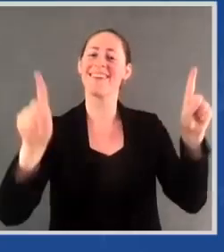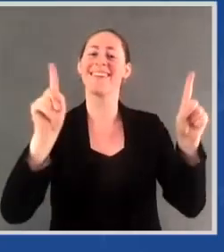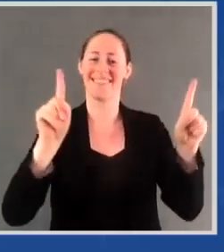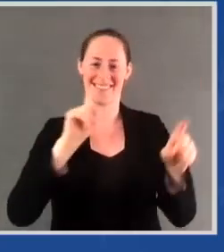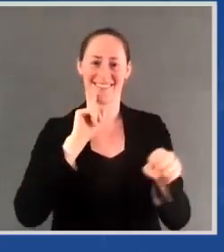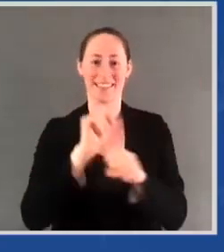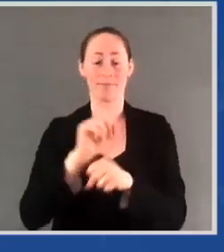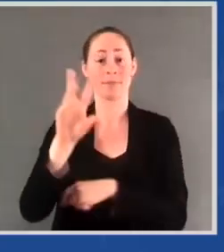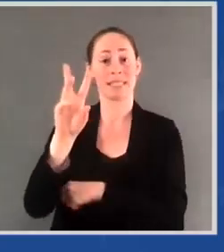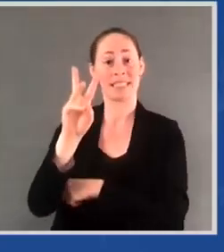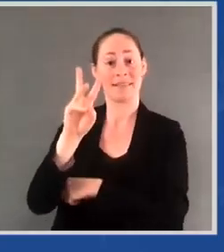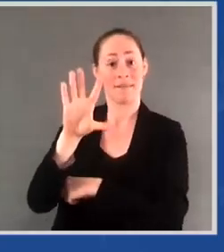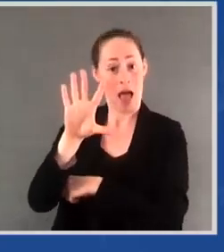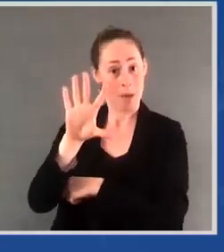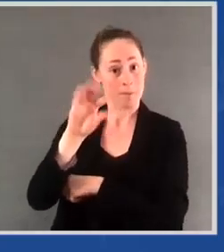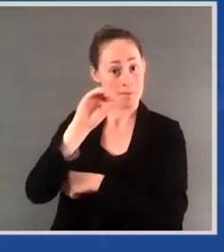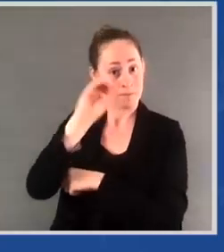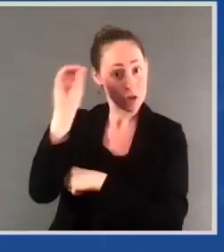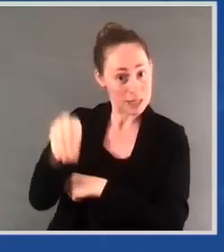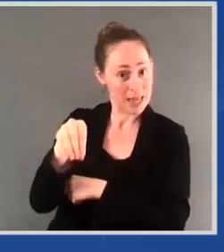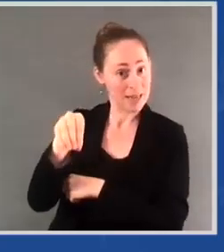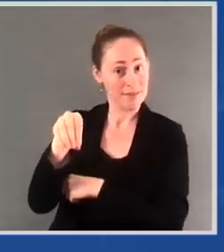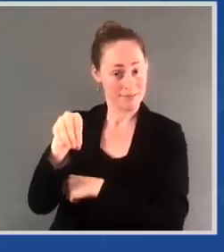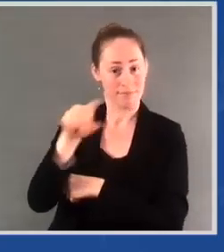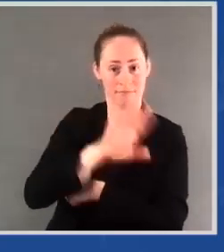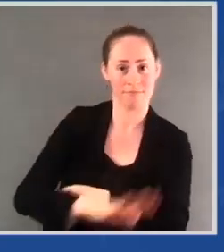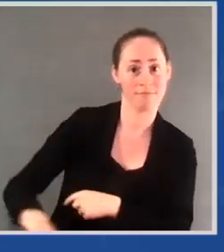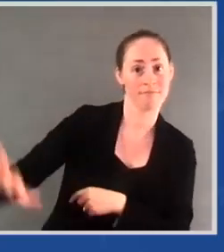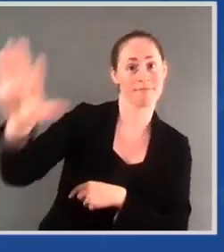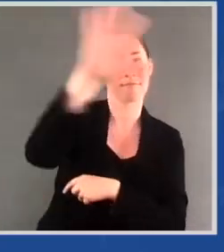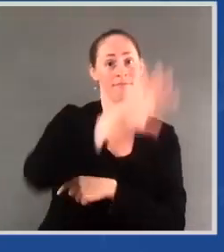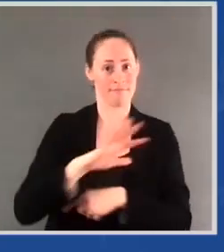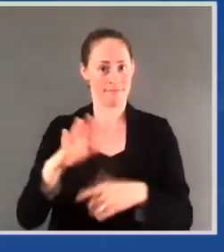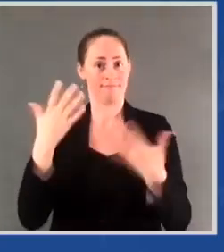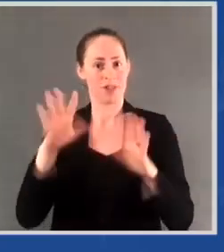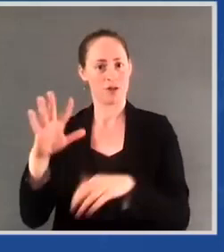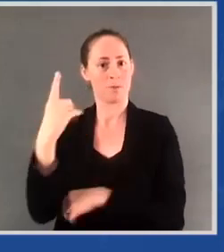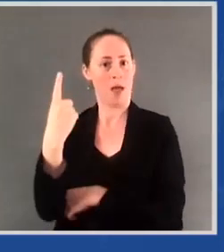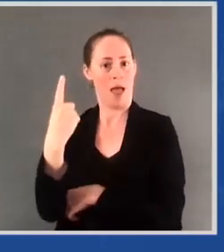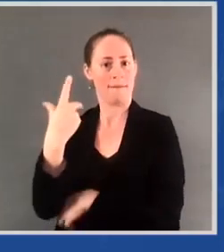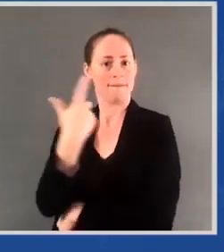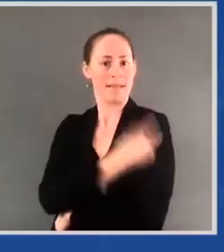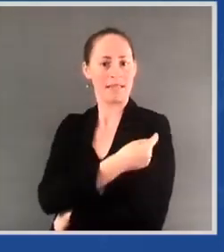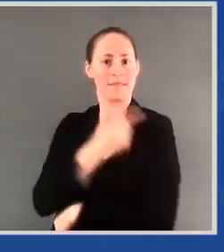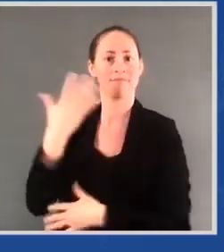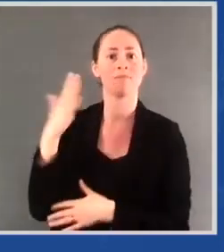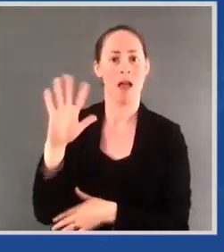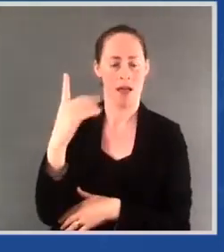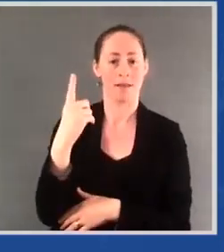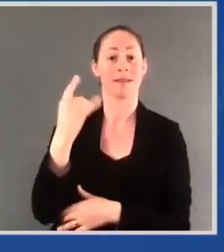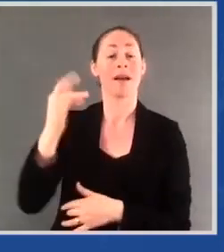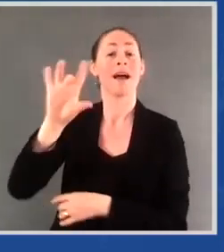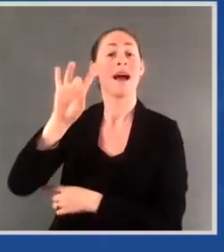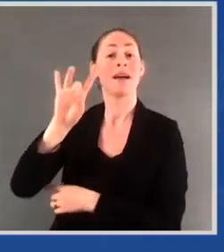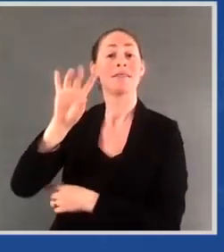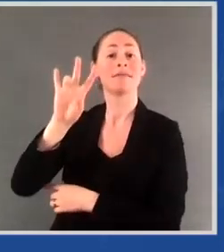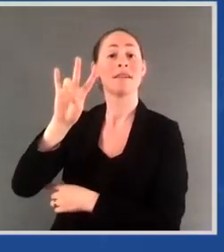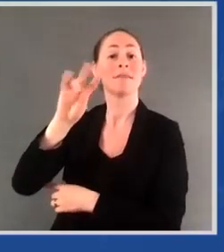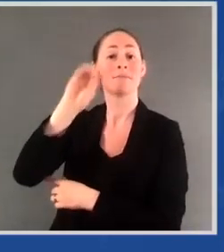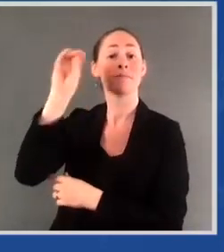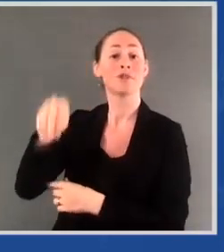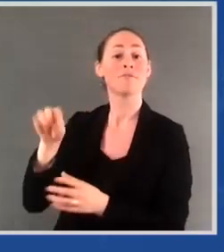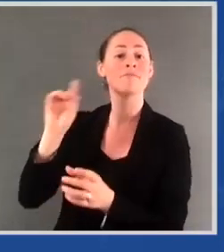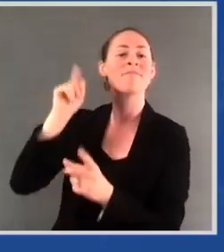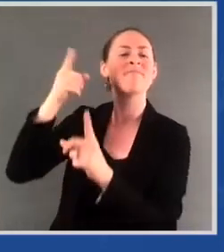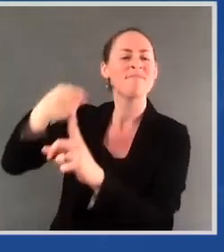65% of American adults have gotten at least one shot, including 87% of our seniors. Just 5 months